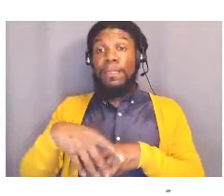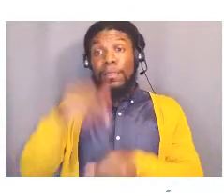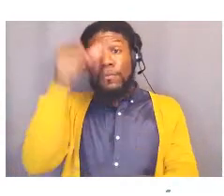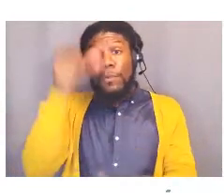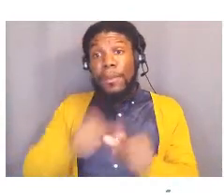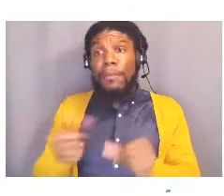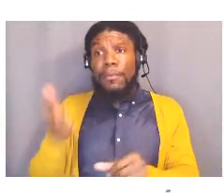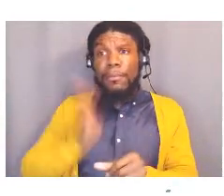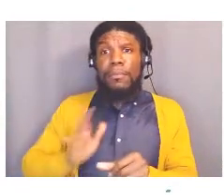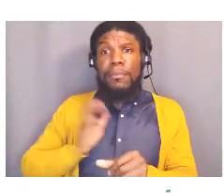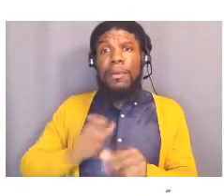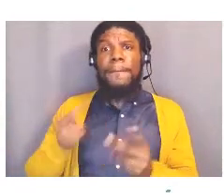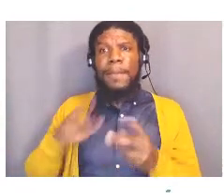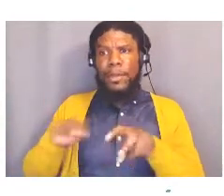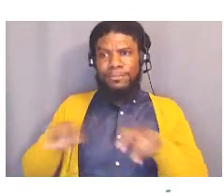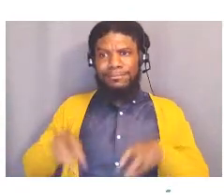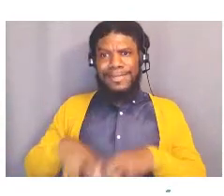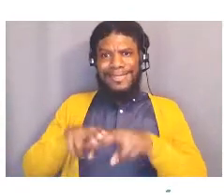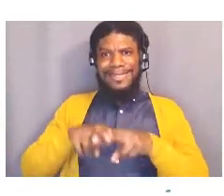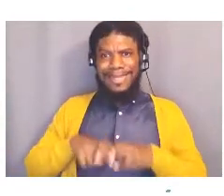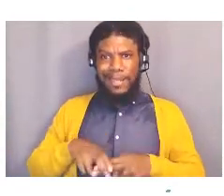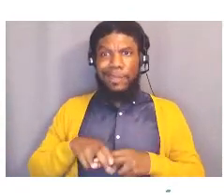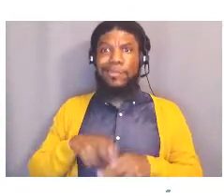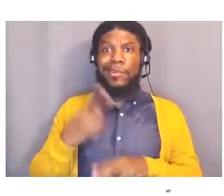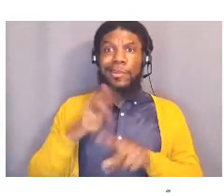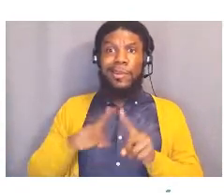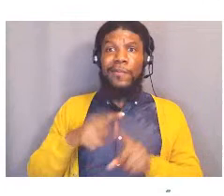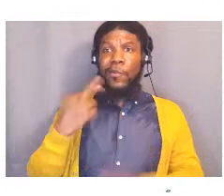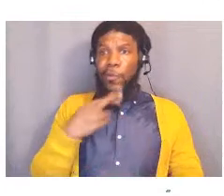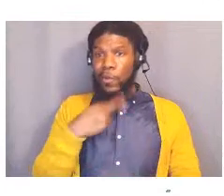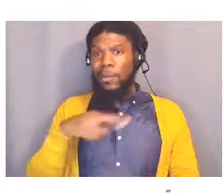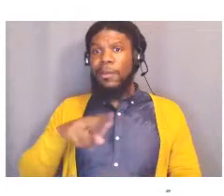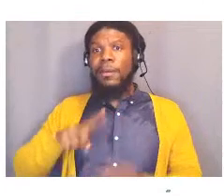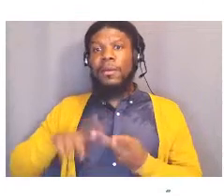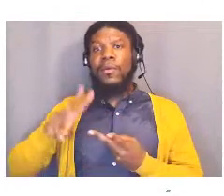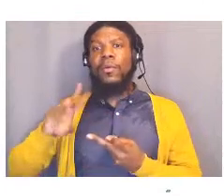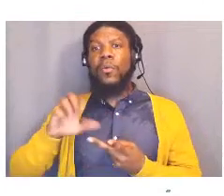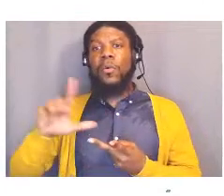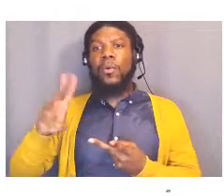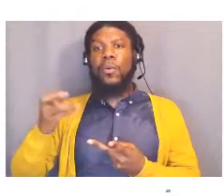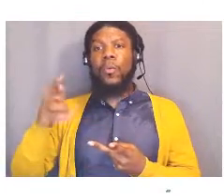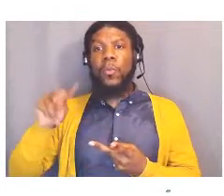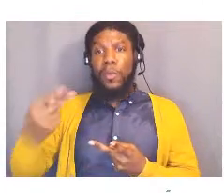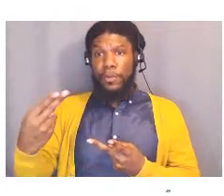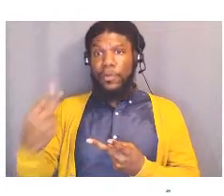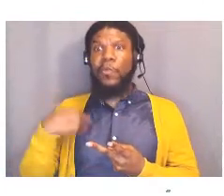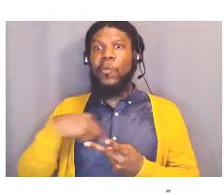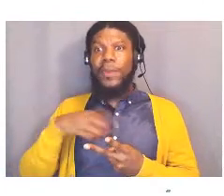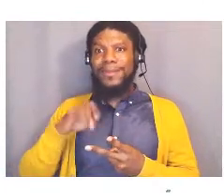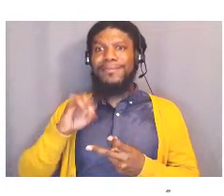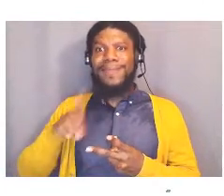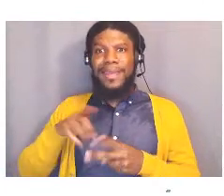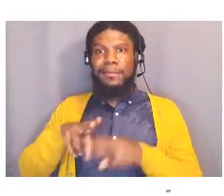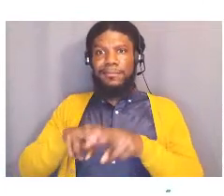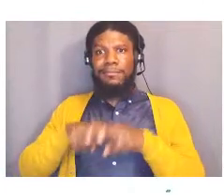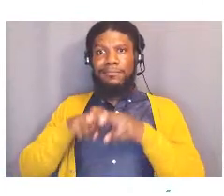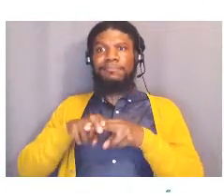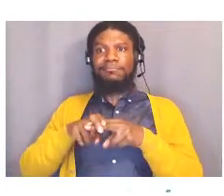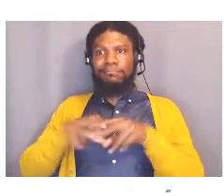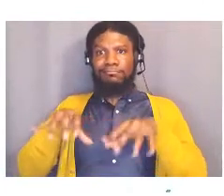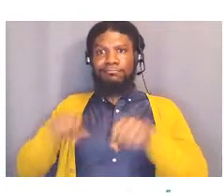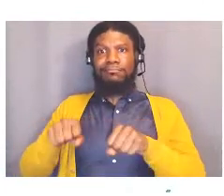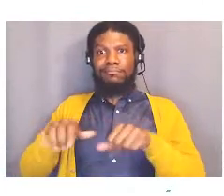restaurants? Woolworths, all those places? We did that out of Norfolk State.